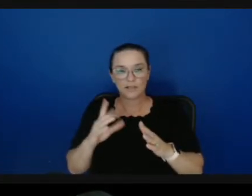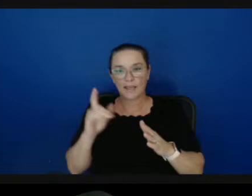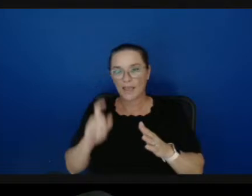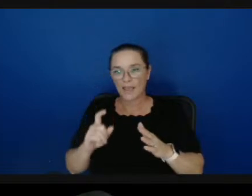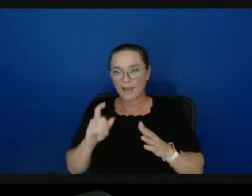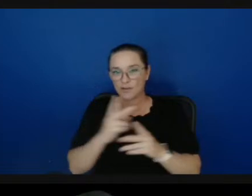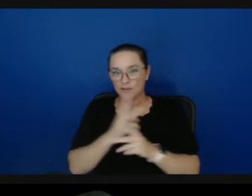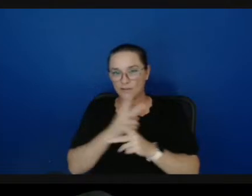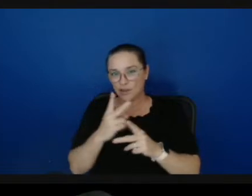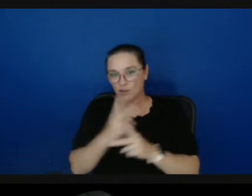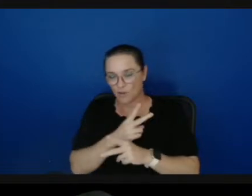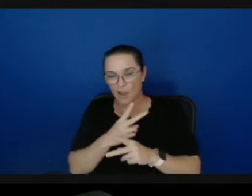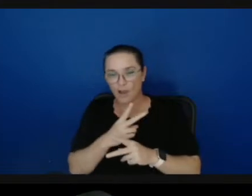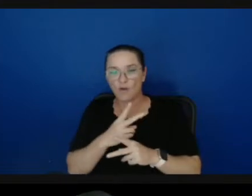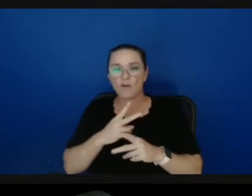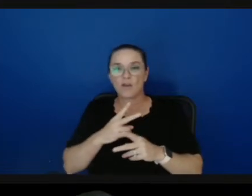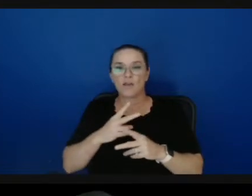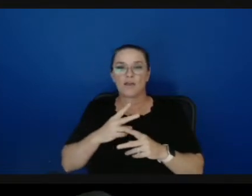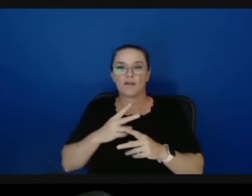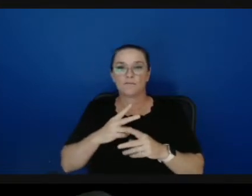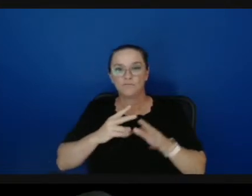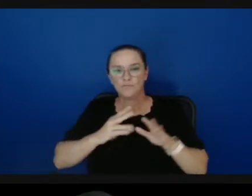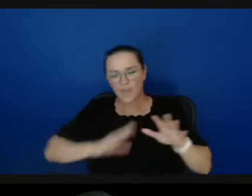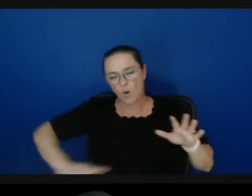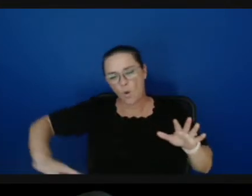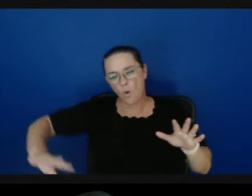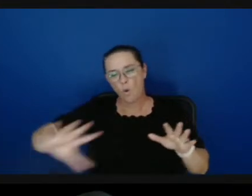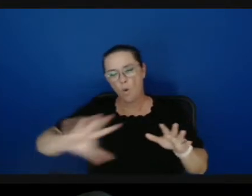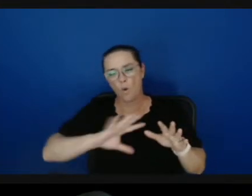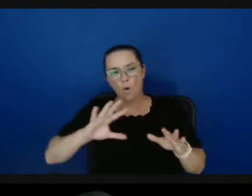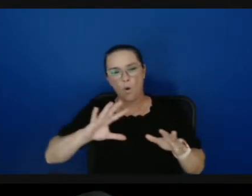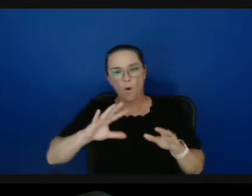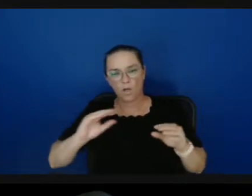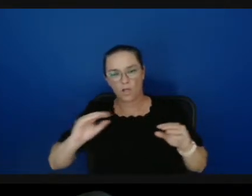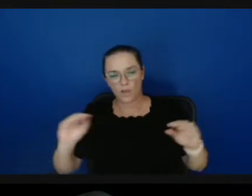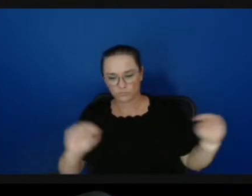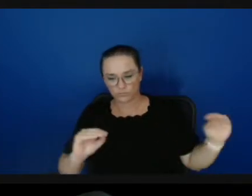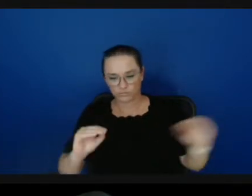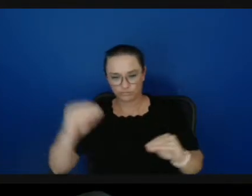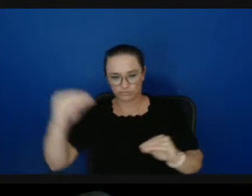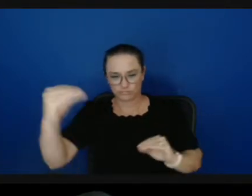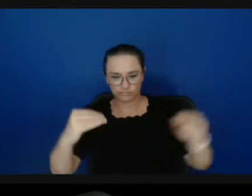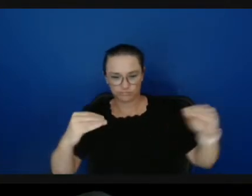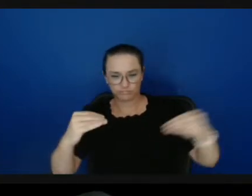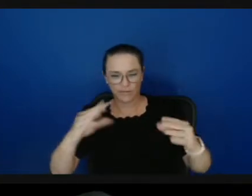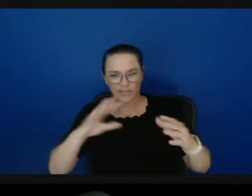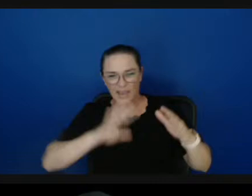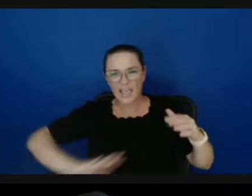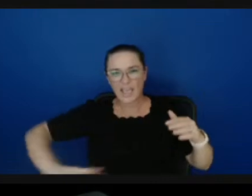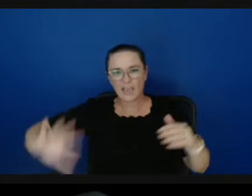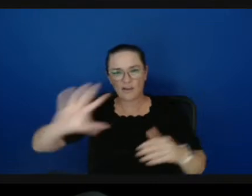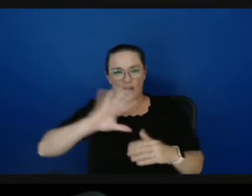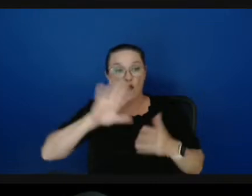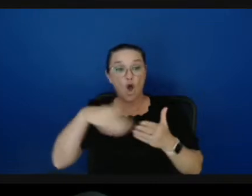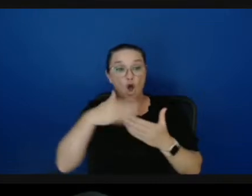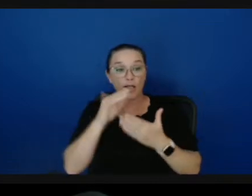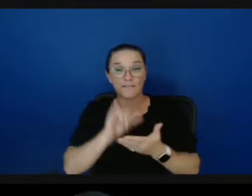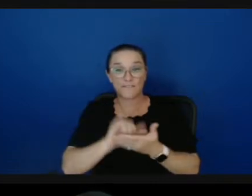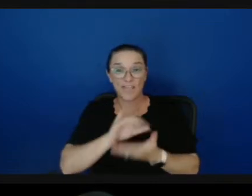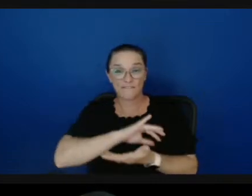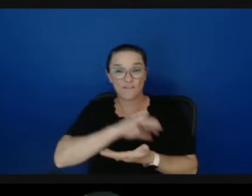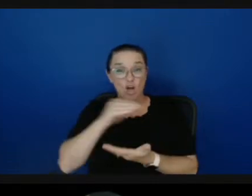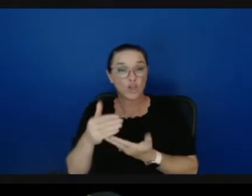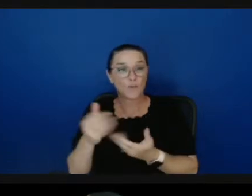the whole Kauai area and injection in the Southwest Rift and injection in the Southeast Rift, that whole volume altogether. How much is